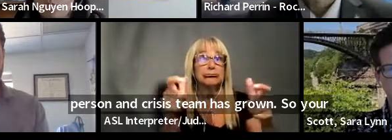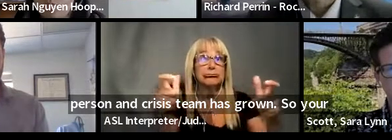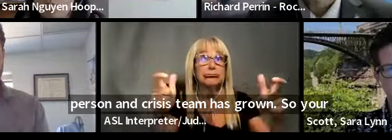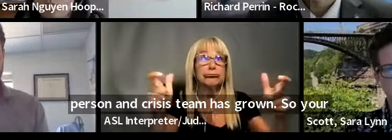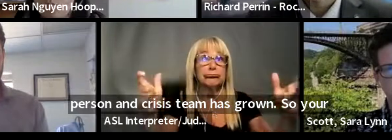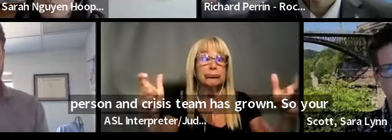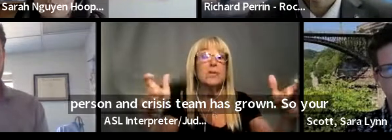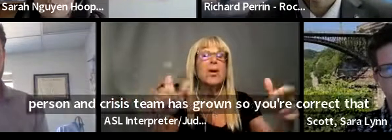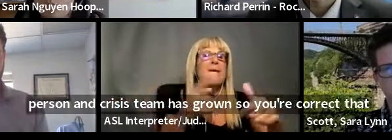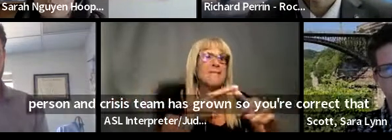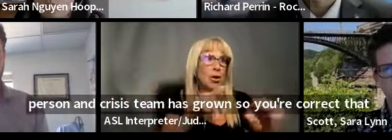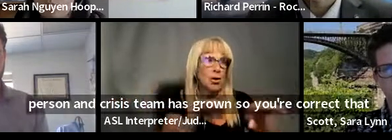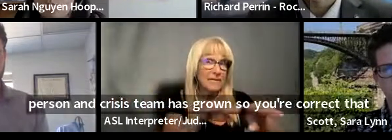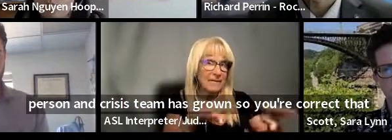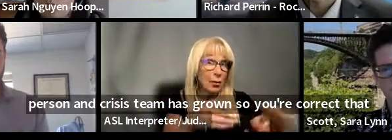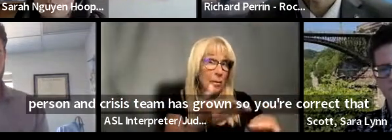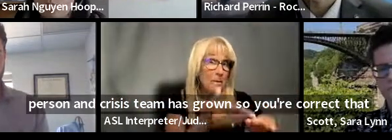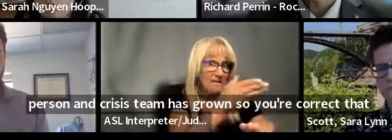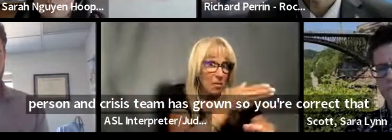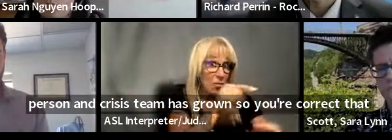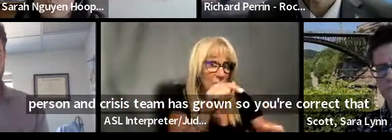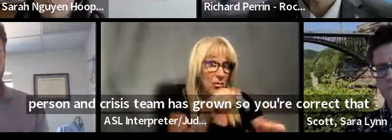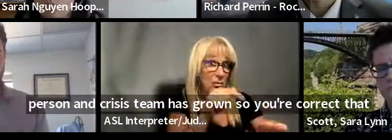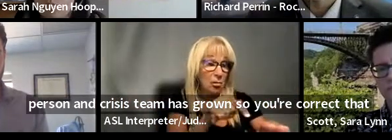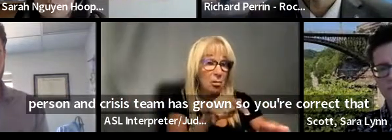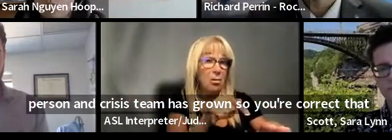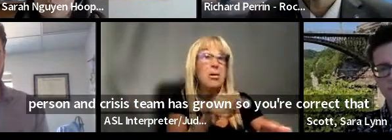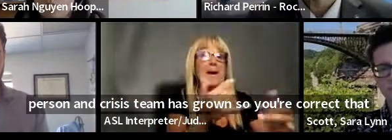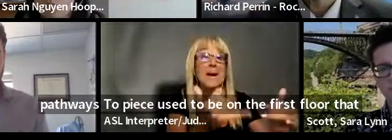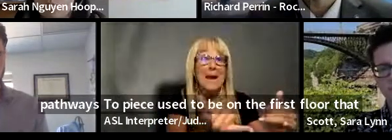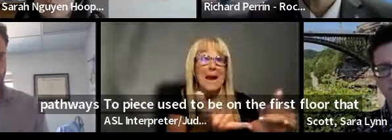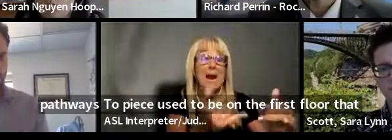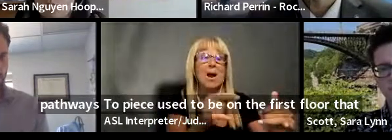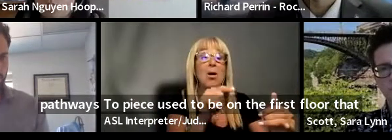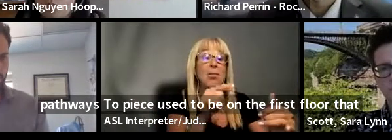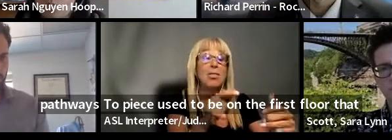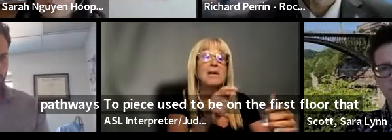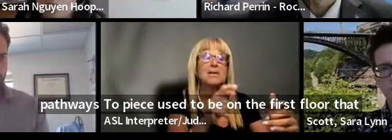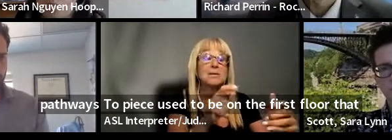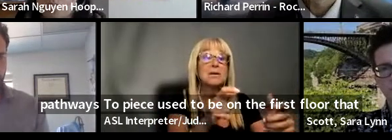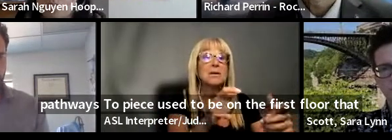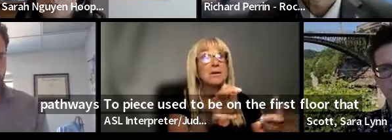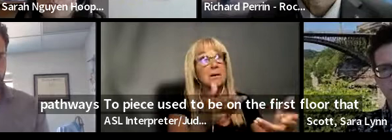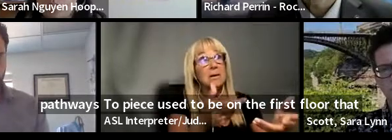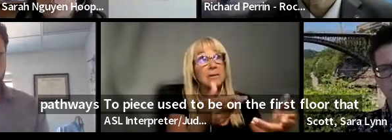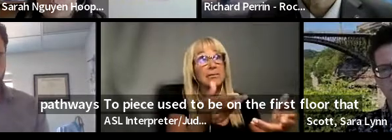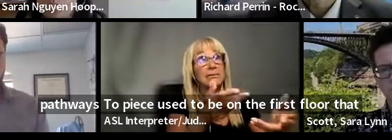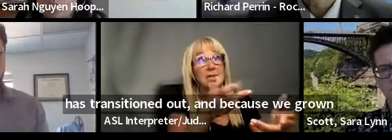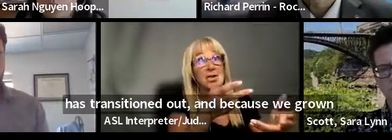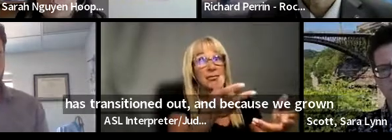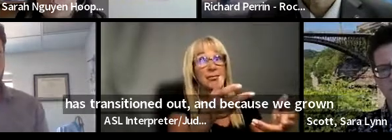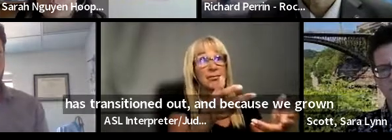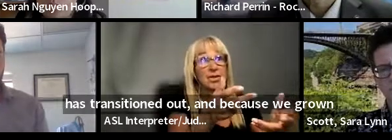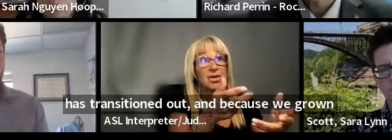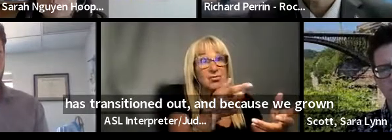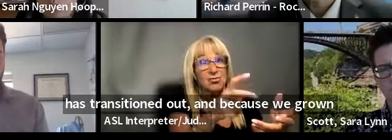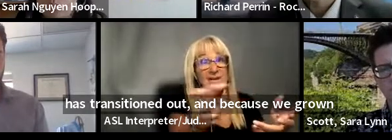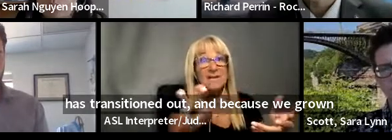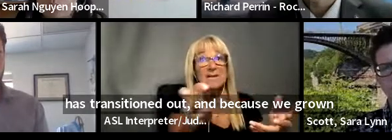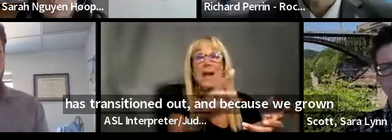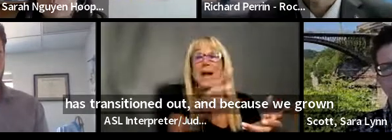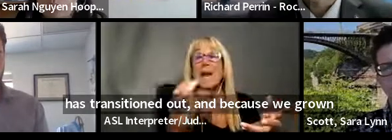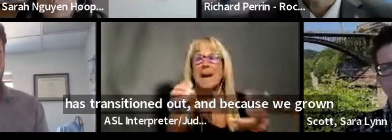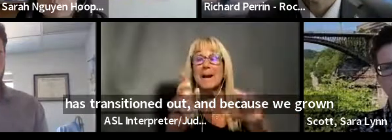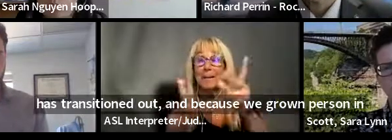to be on the 1st floor. That has transitioned out, and because we've grown Person in Crisis and